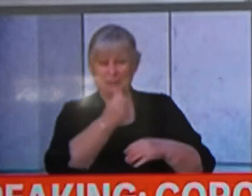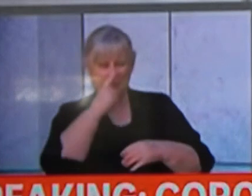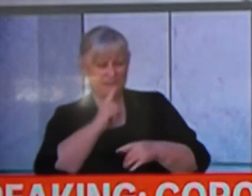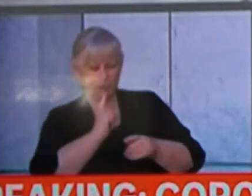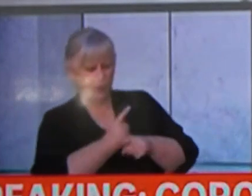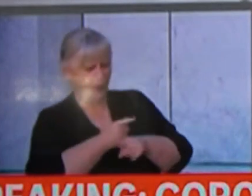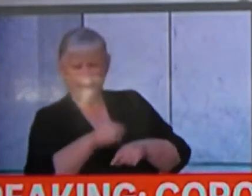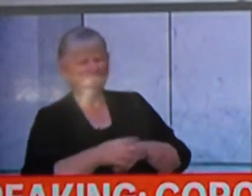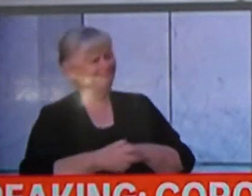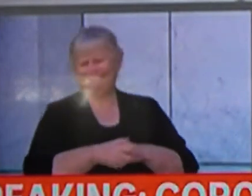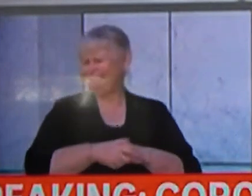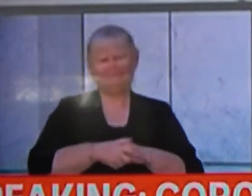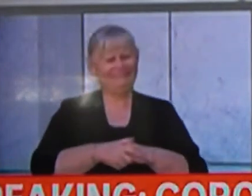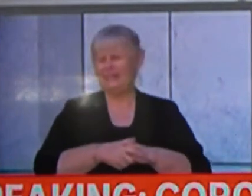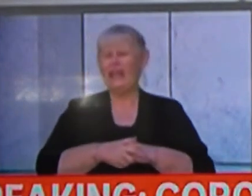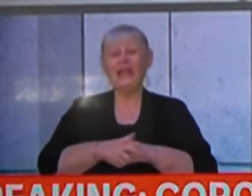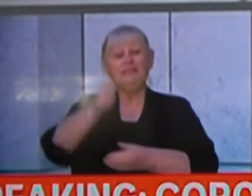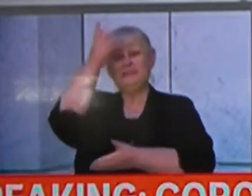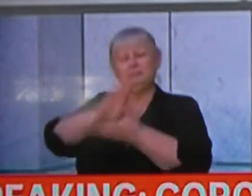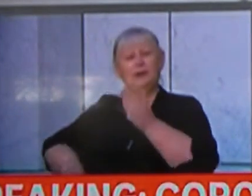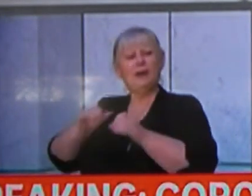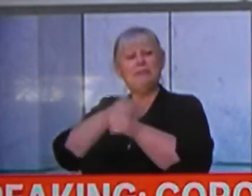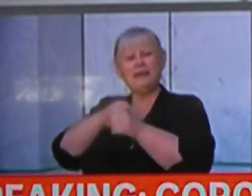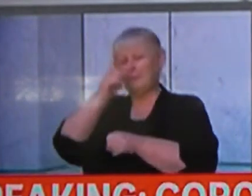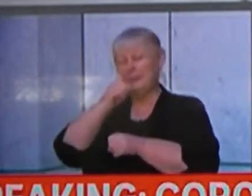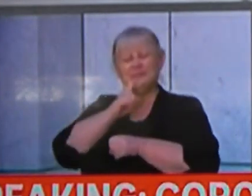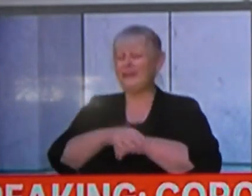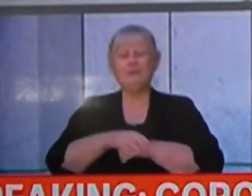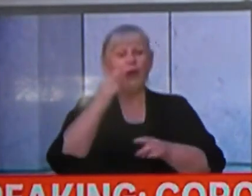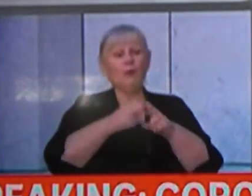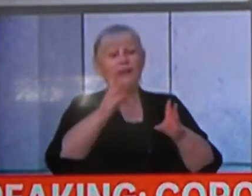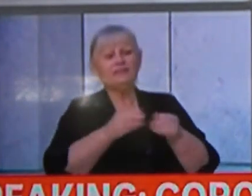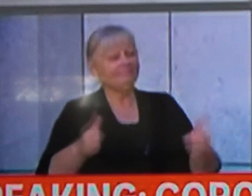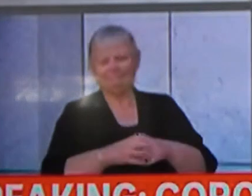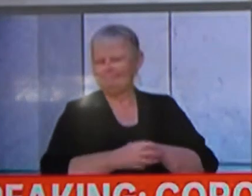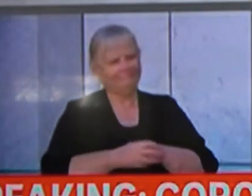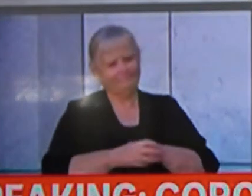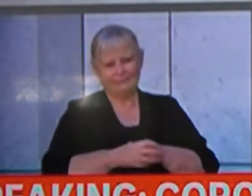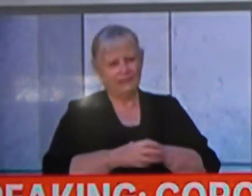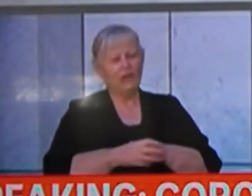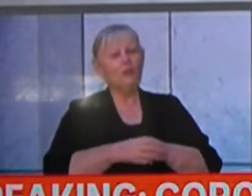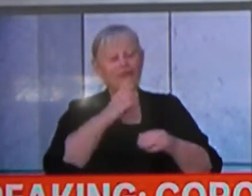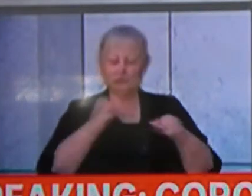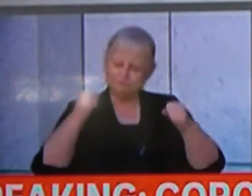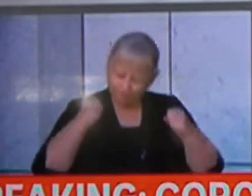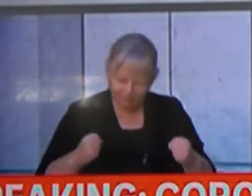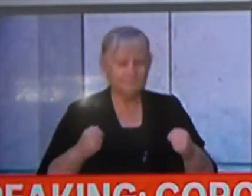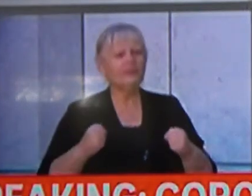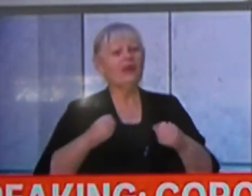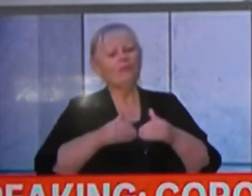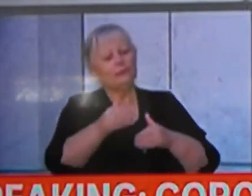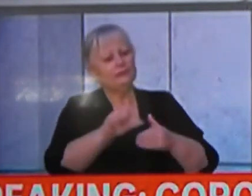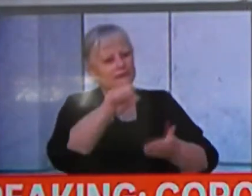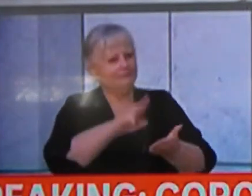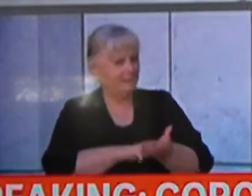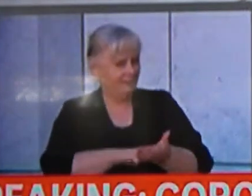suggestions. The medical advice is very clear. There is no quick solution. We have to steel ourselves for at least the next